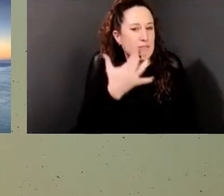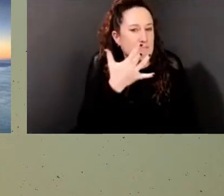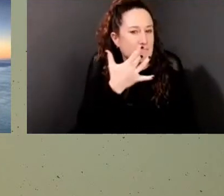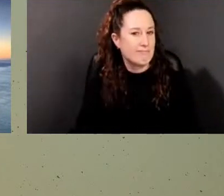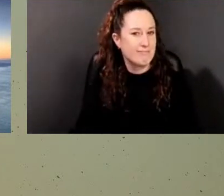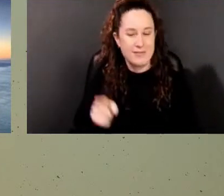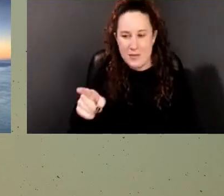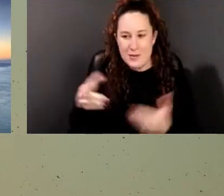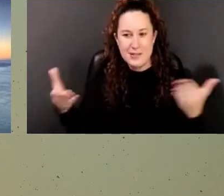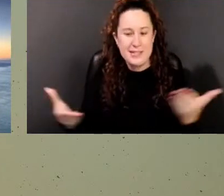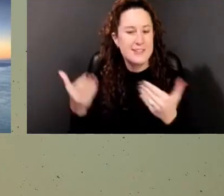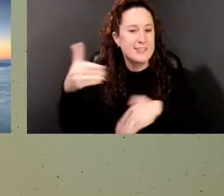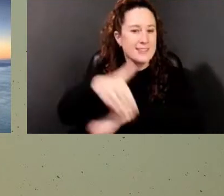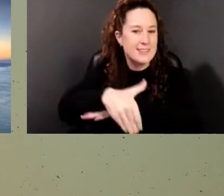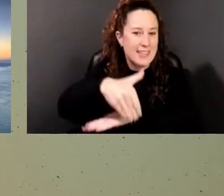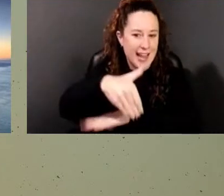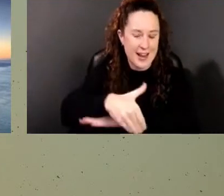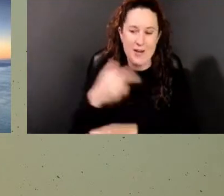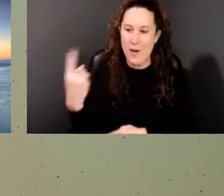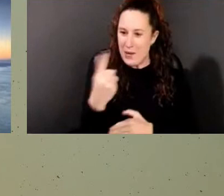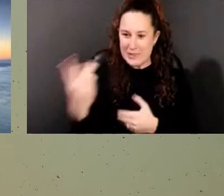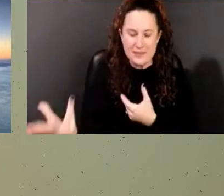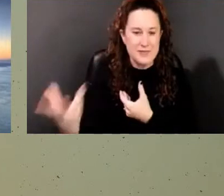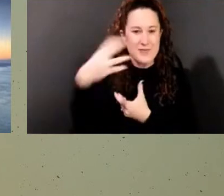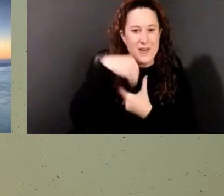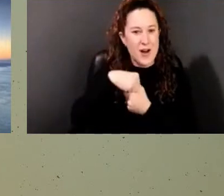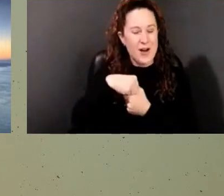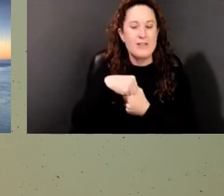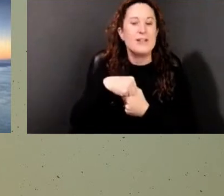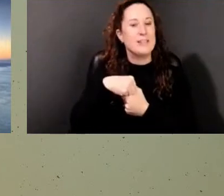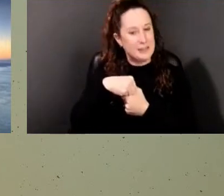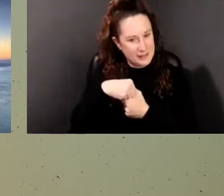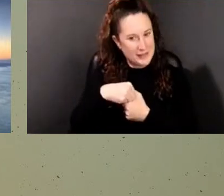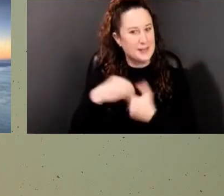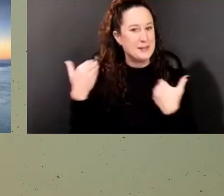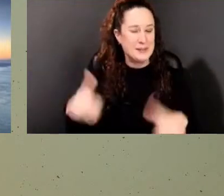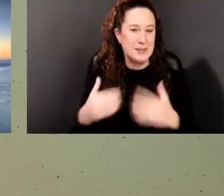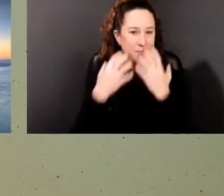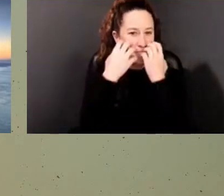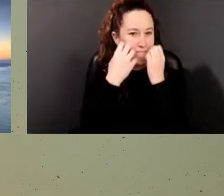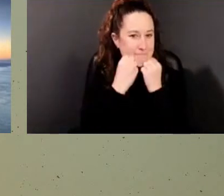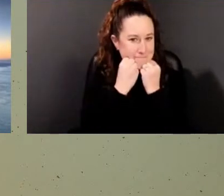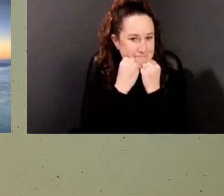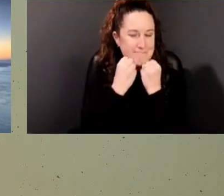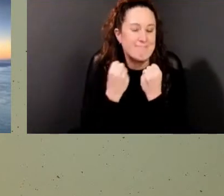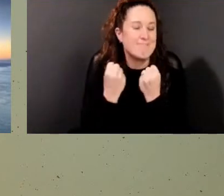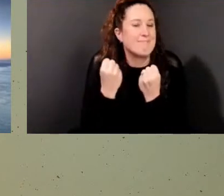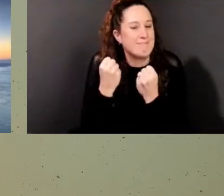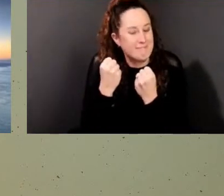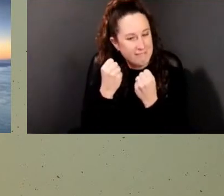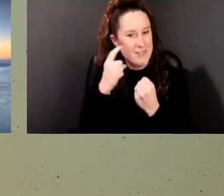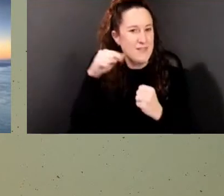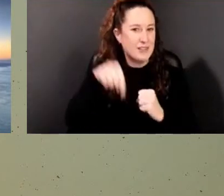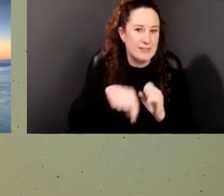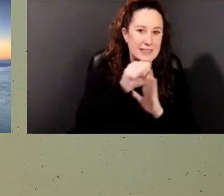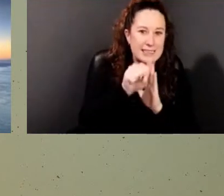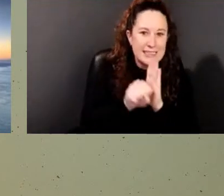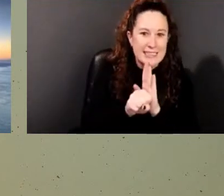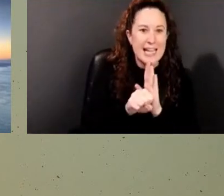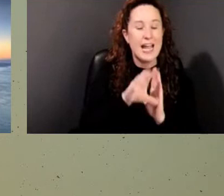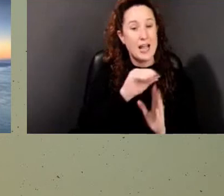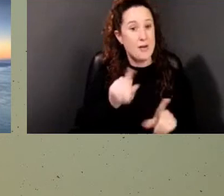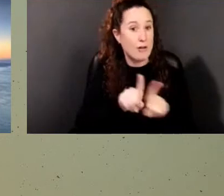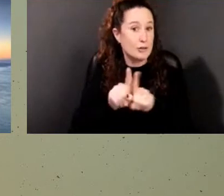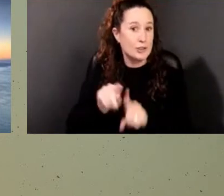with us always. She is just a real treasure for our state, and also the co-chair of the Delaware